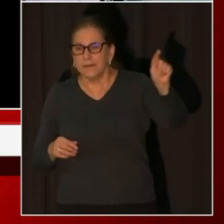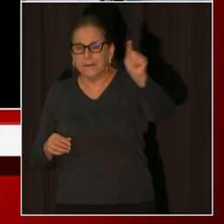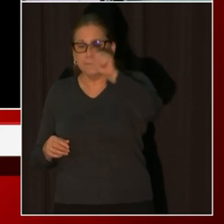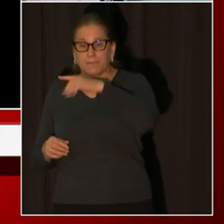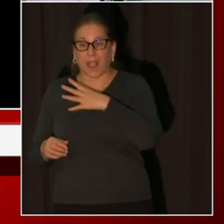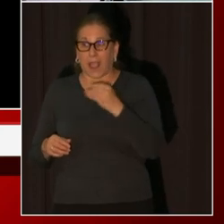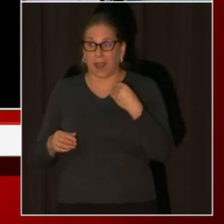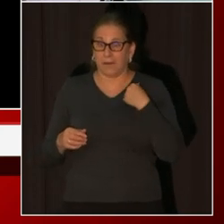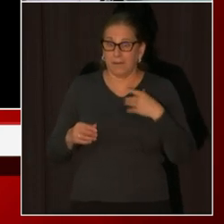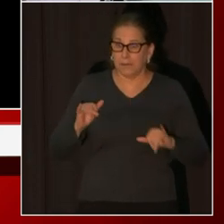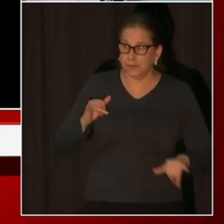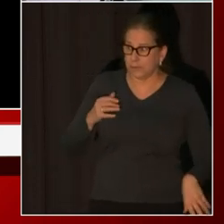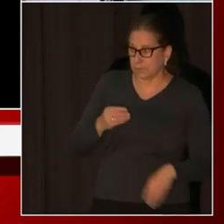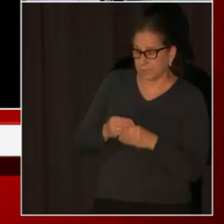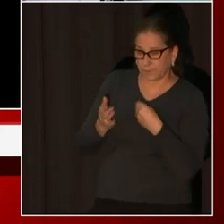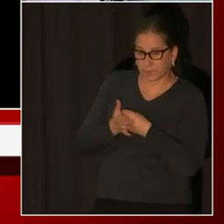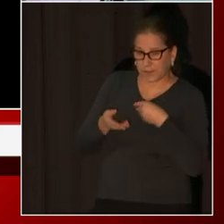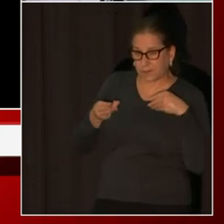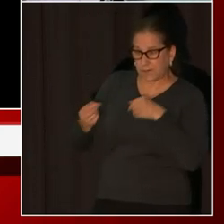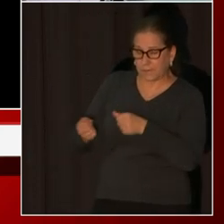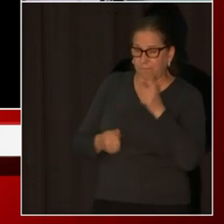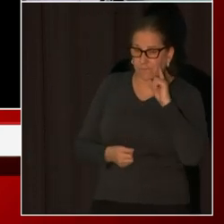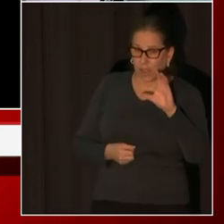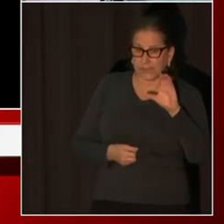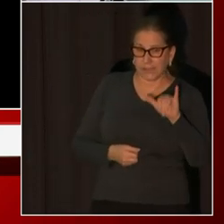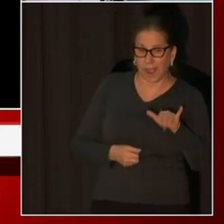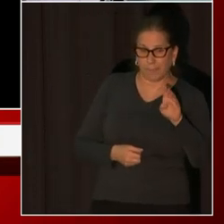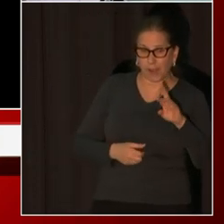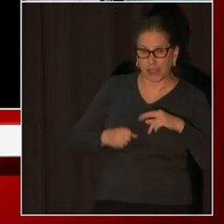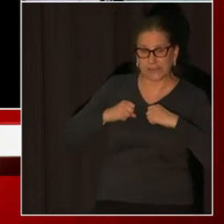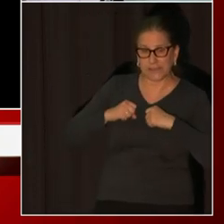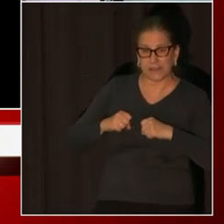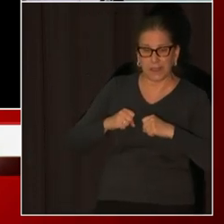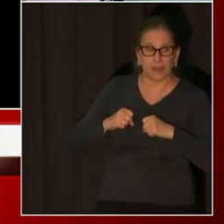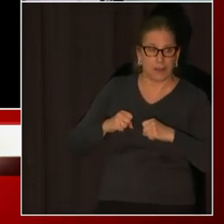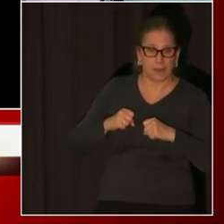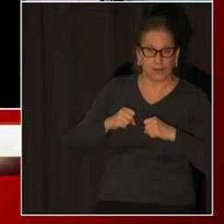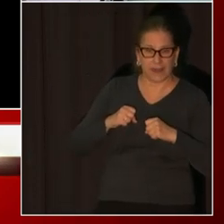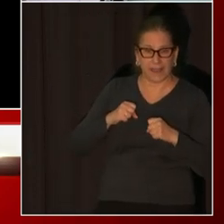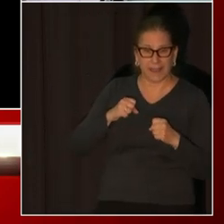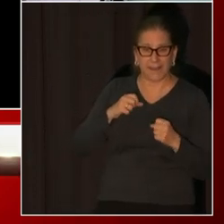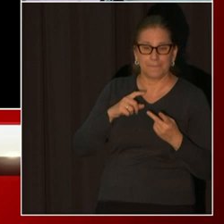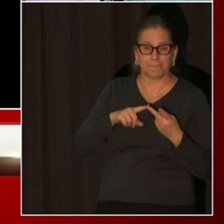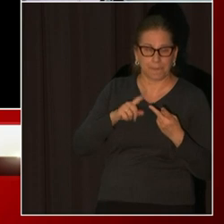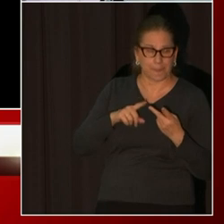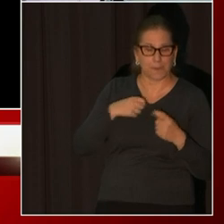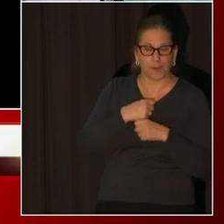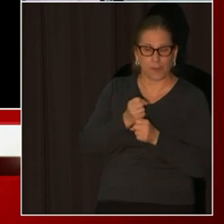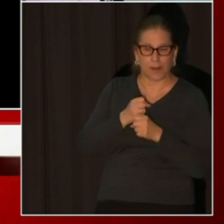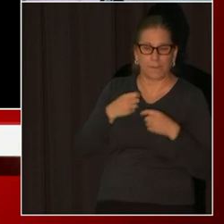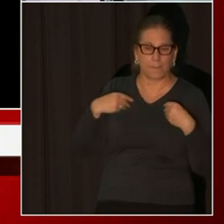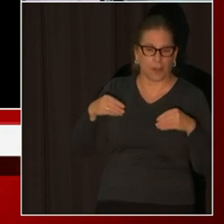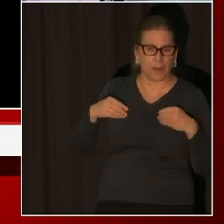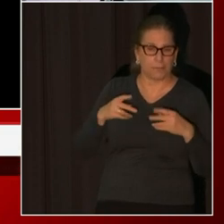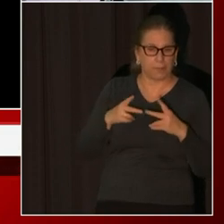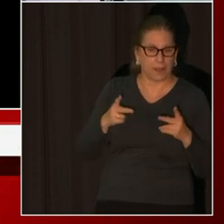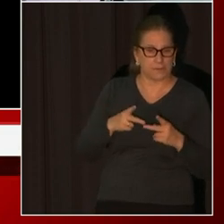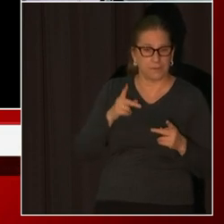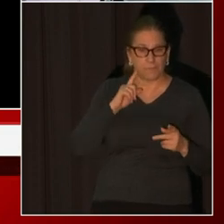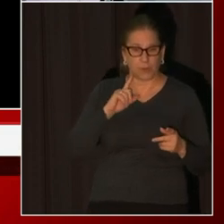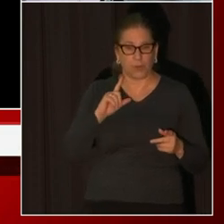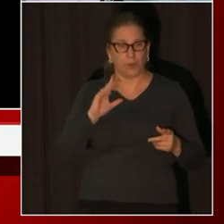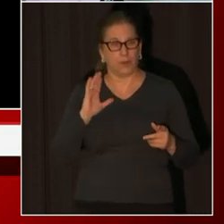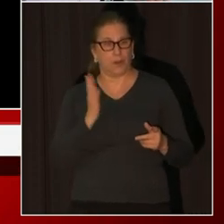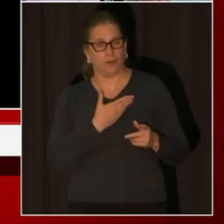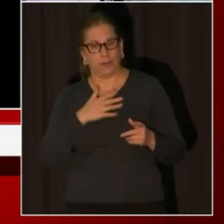preparedness and incident response capabilities, and then the creation of an online marketplace to help us with our third-party construction and